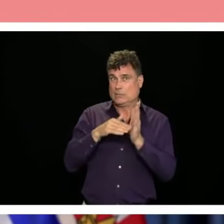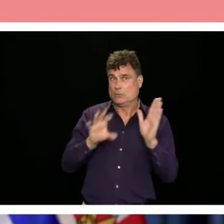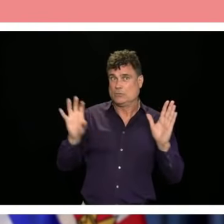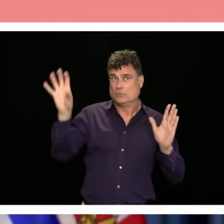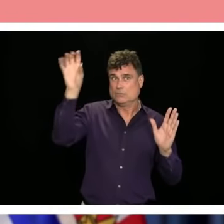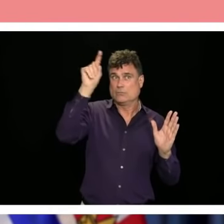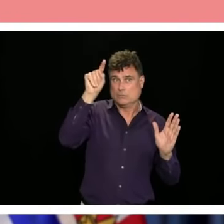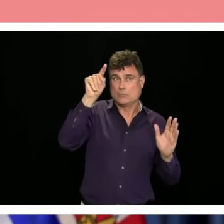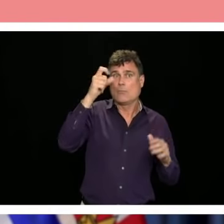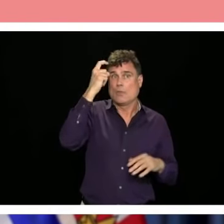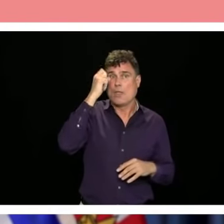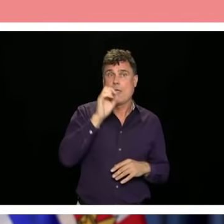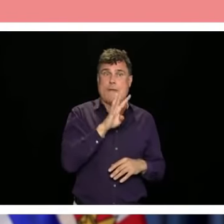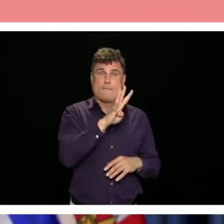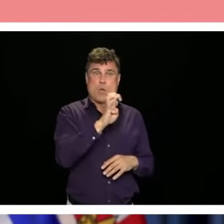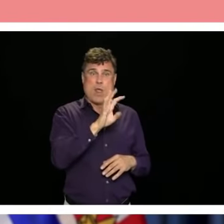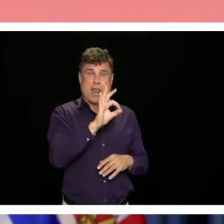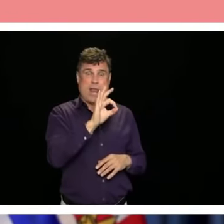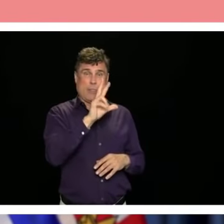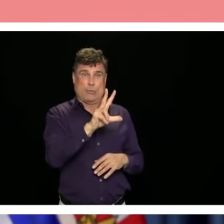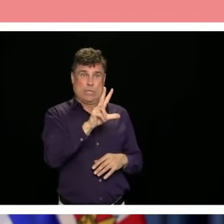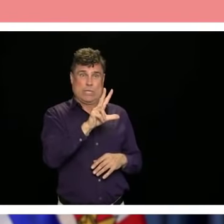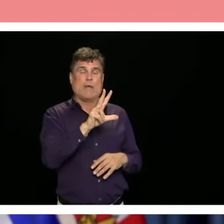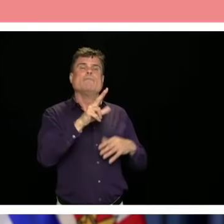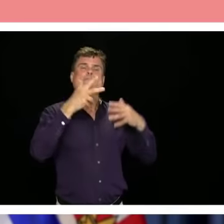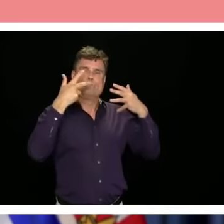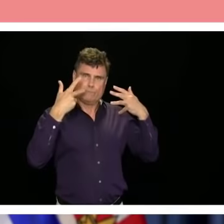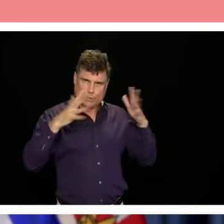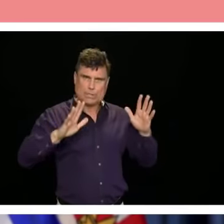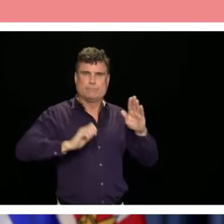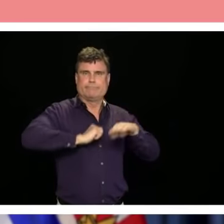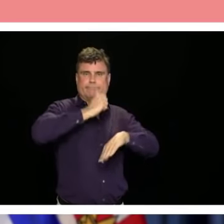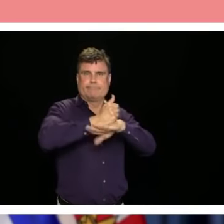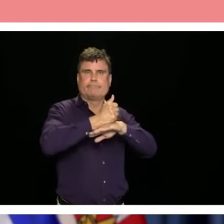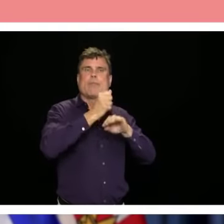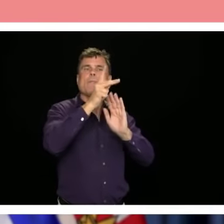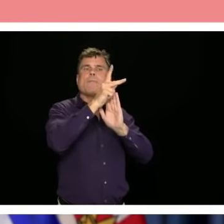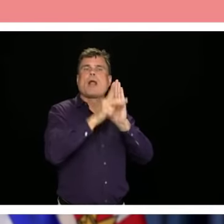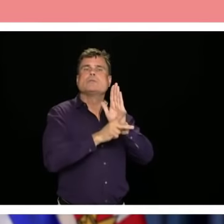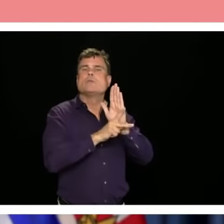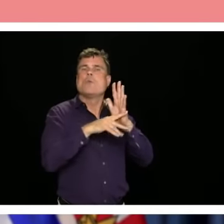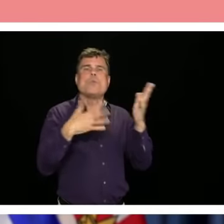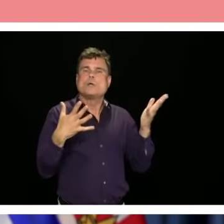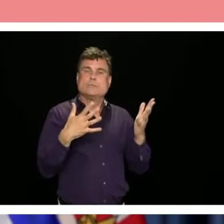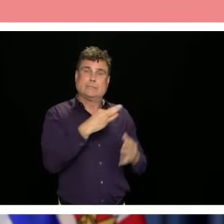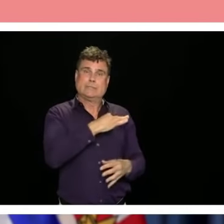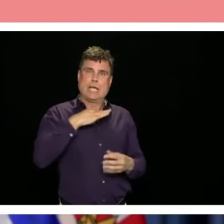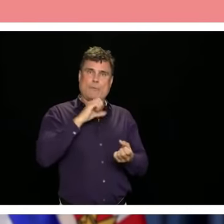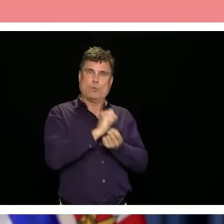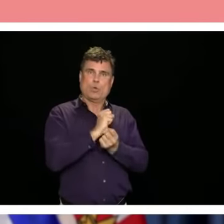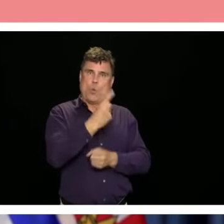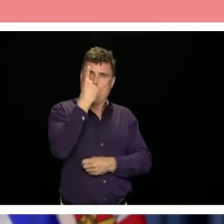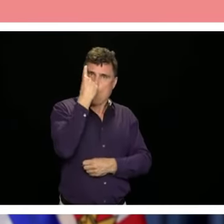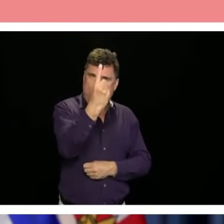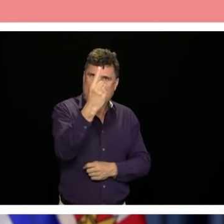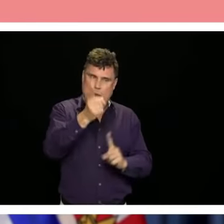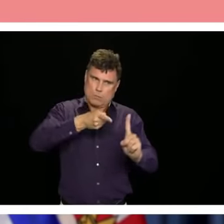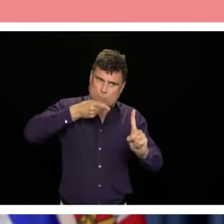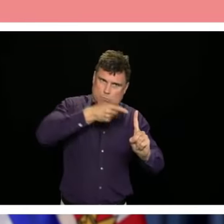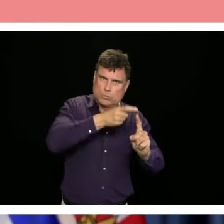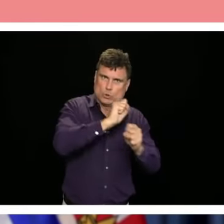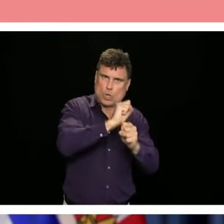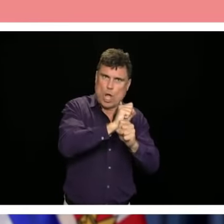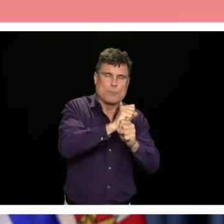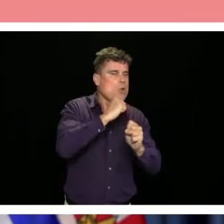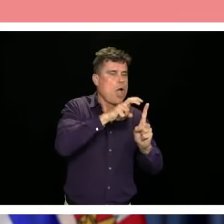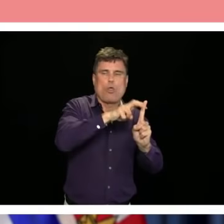where we counted twice a site which had a long-term care facility and an assisted living facility. We brought those together